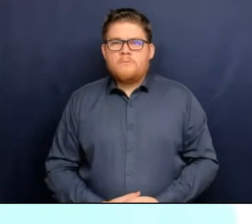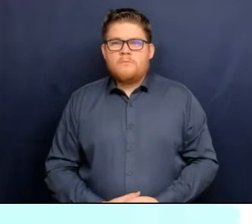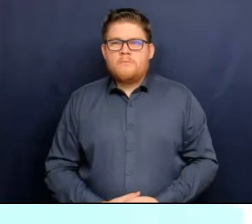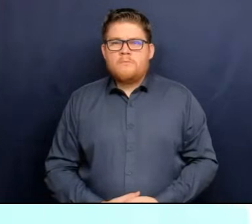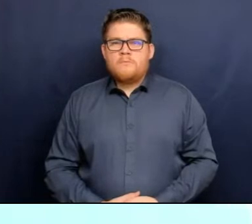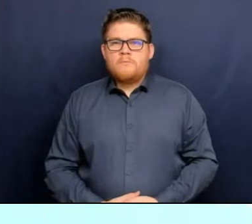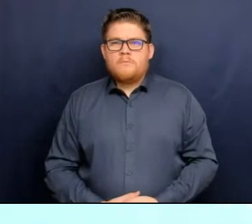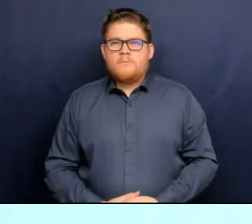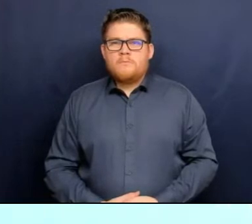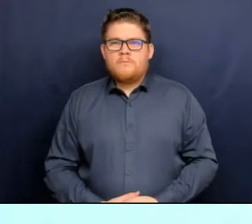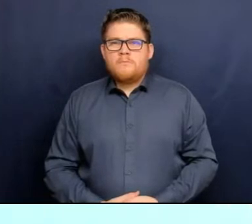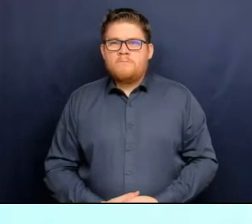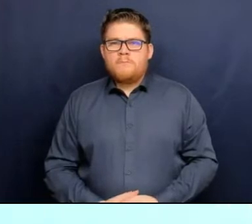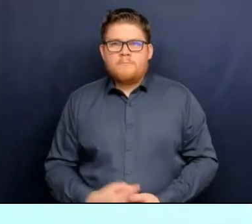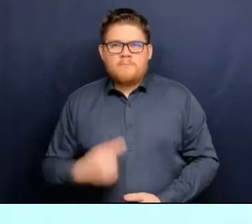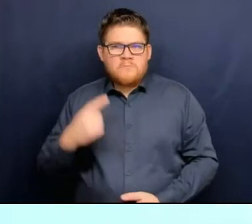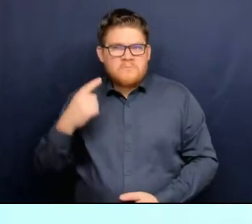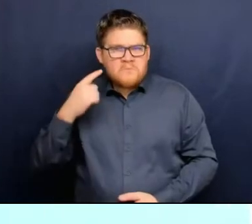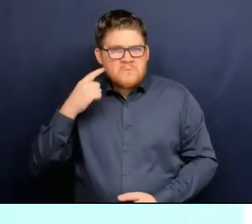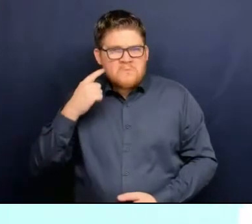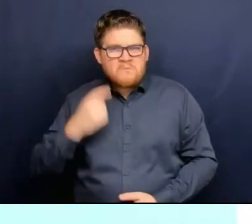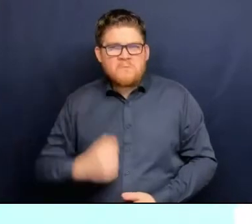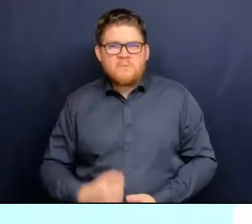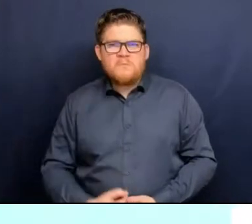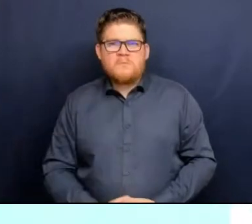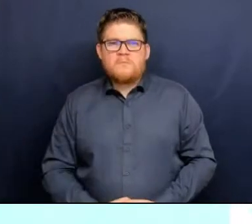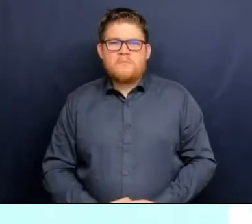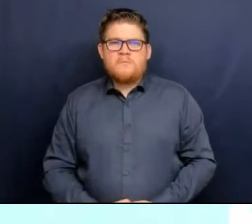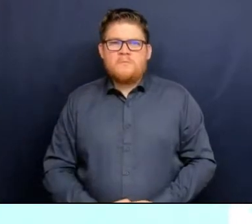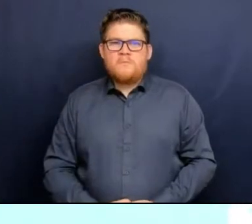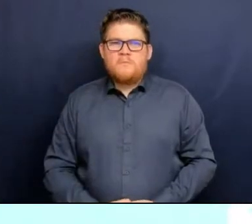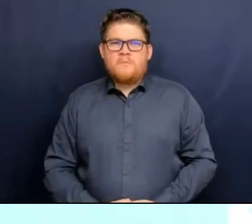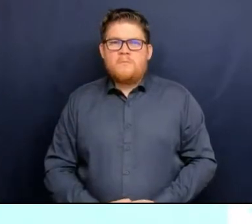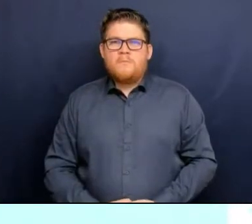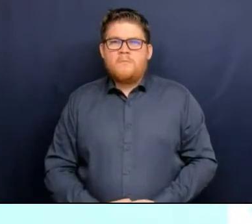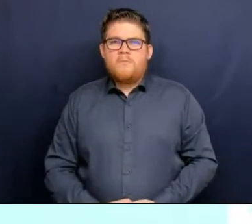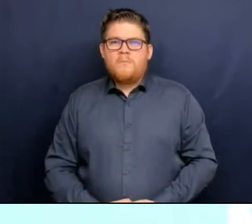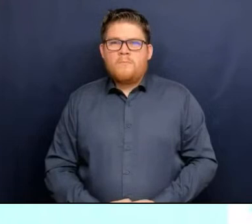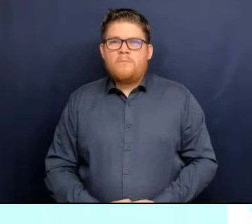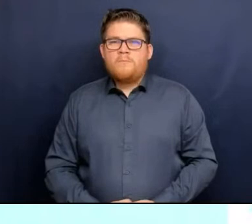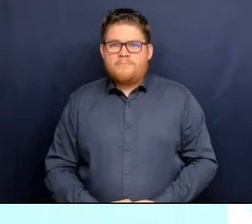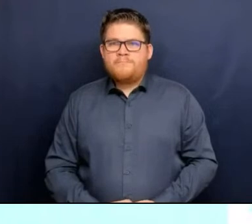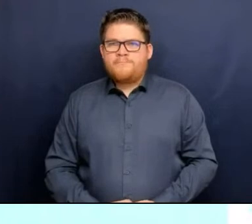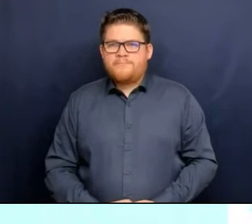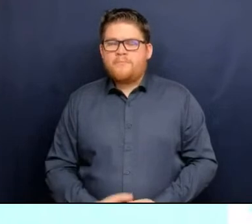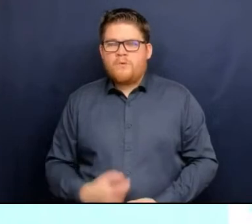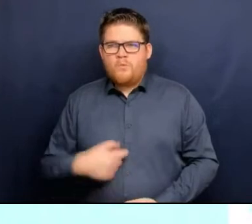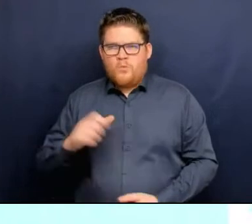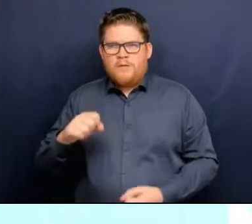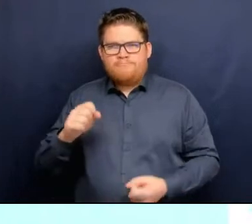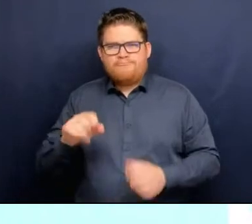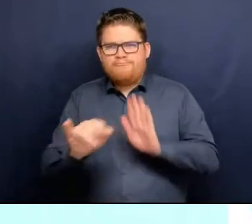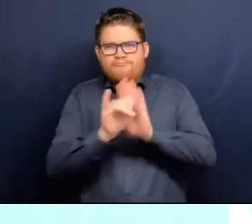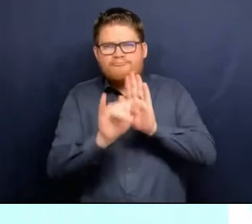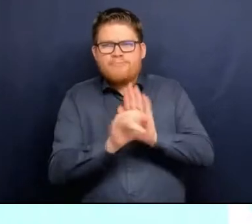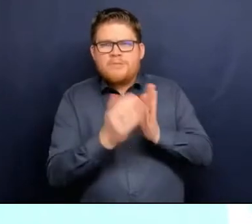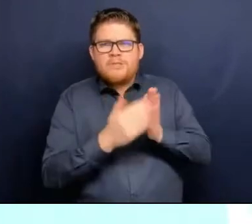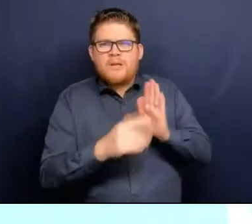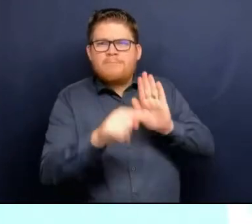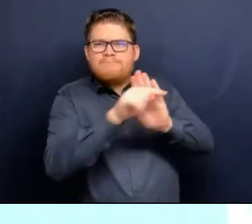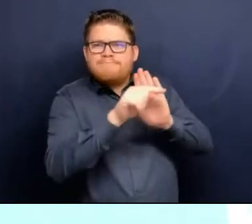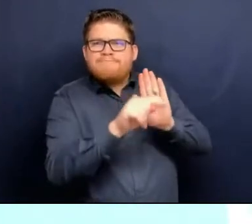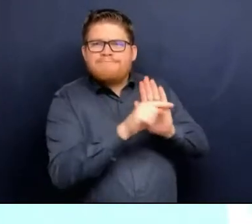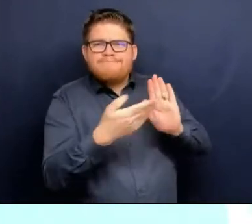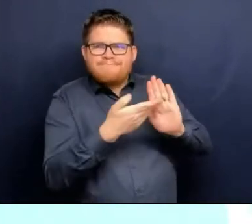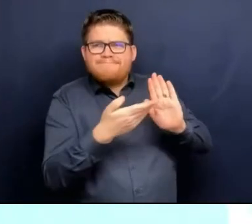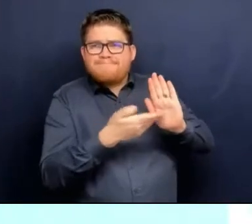Nations Summit. I think we're very well aware of where the pitfalls are. We've experienced them consistently. What this is an